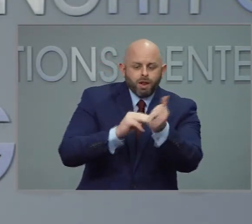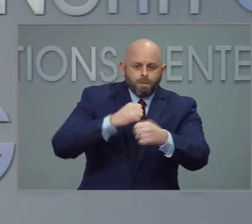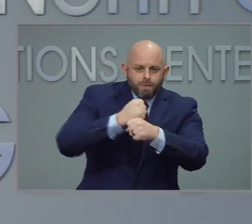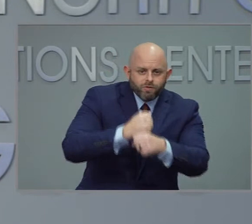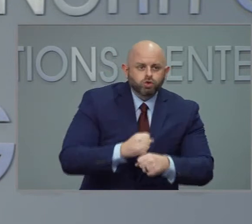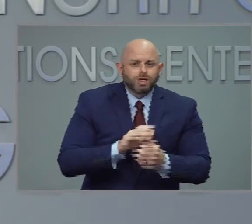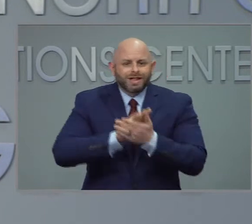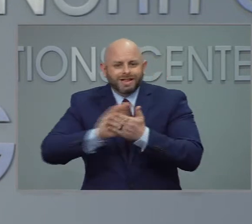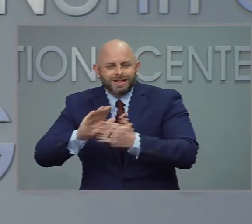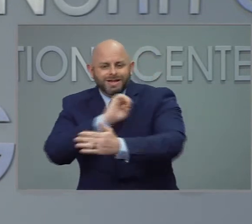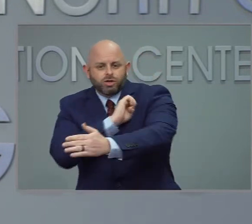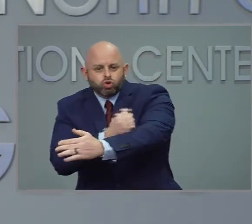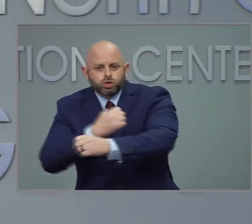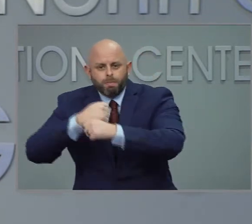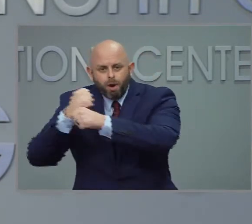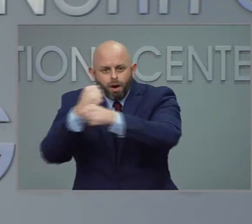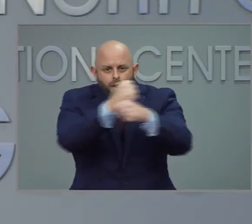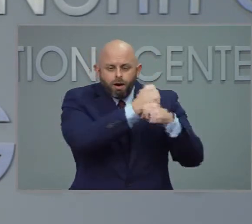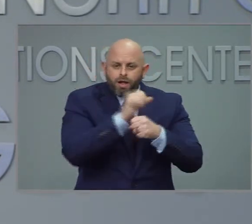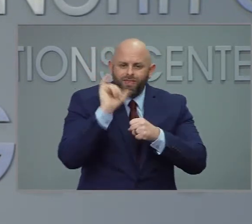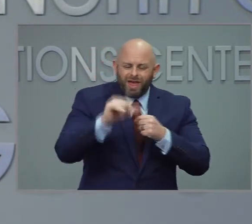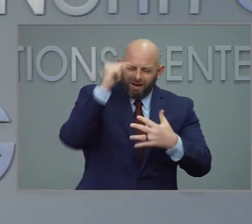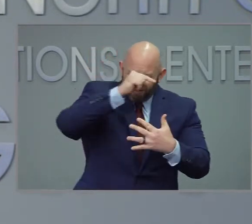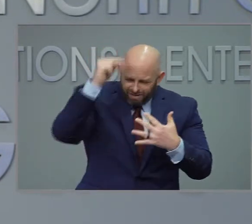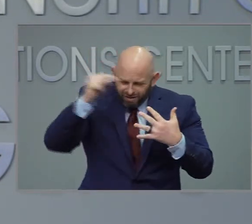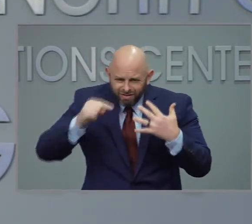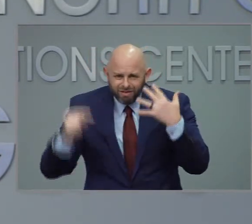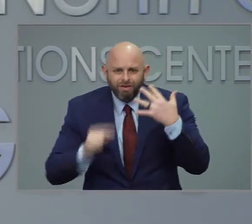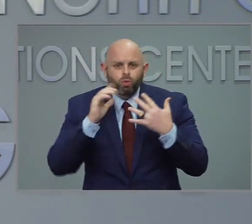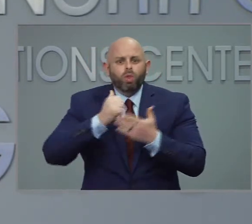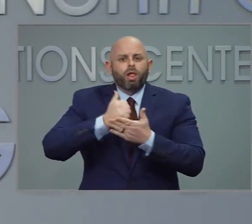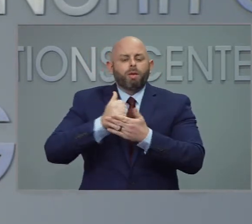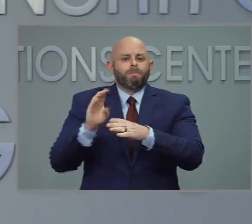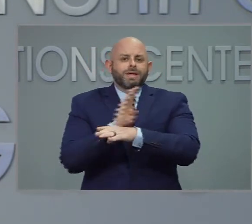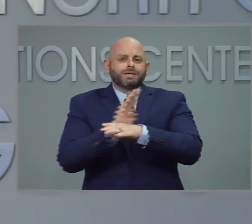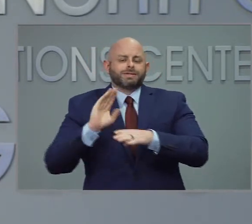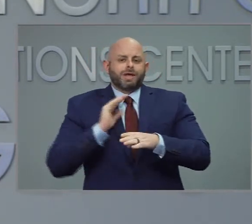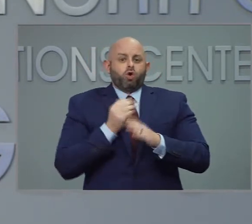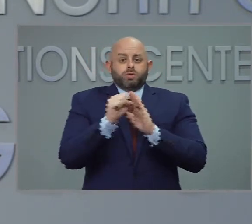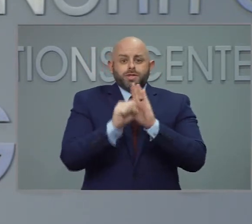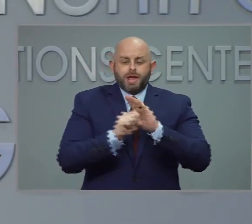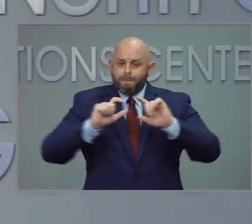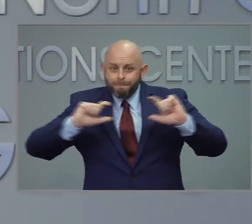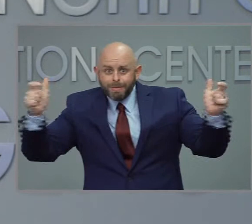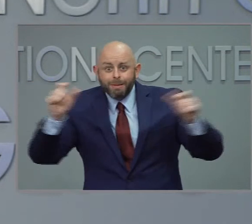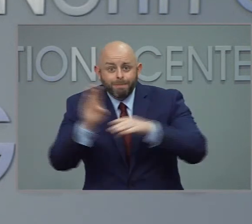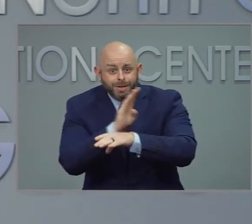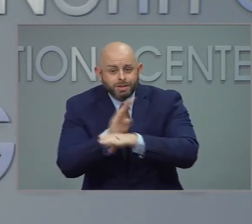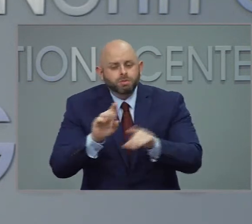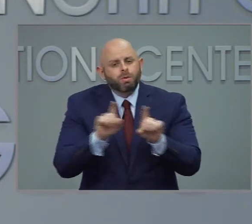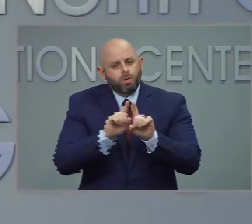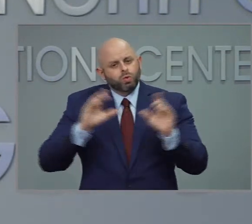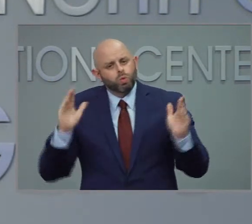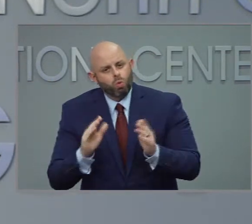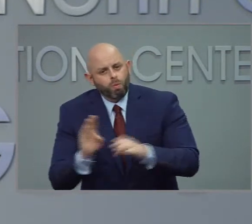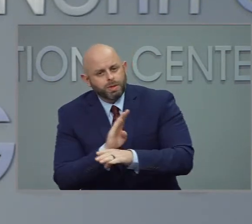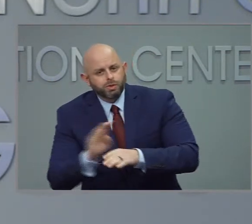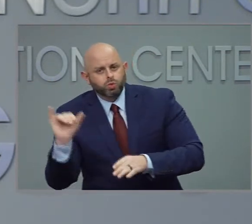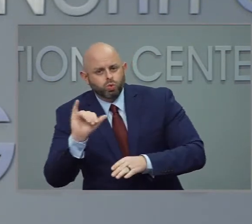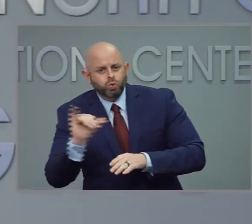production. This will help businesses in our state, both large and small. And as I've